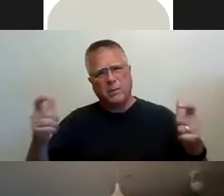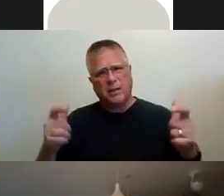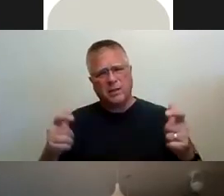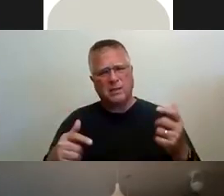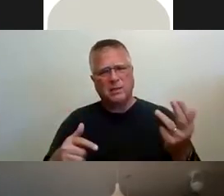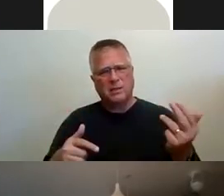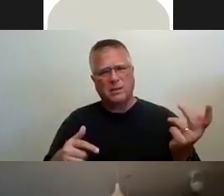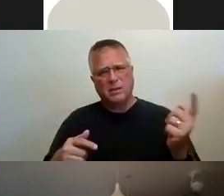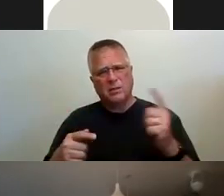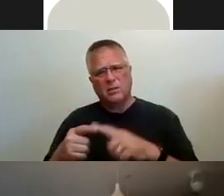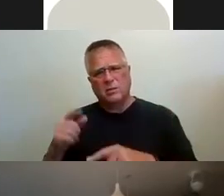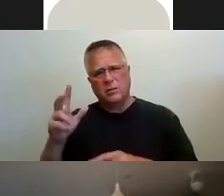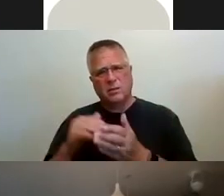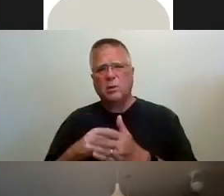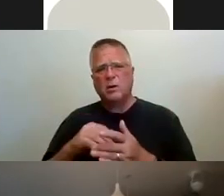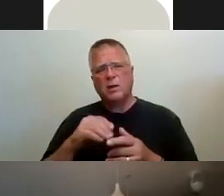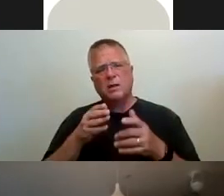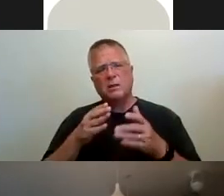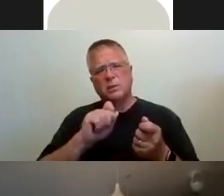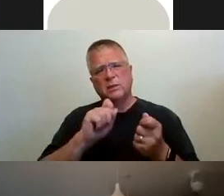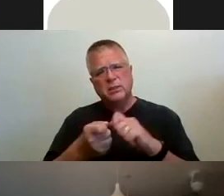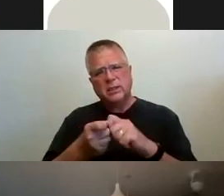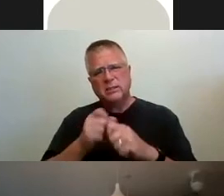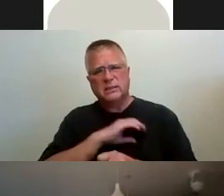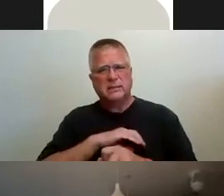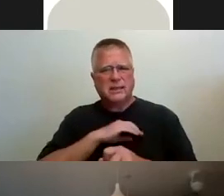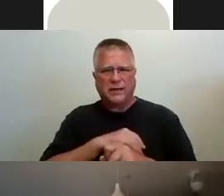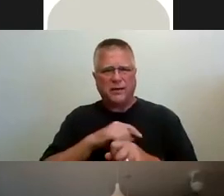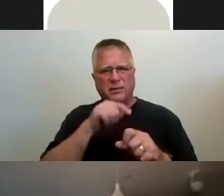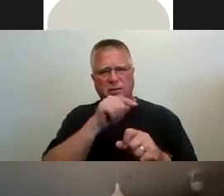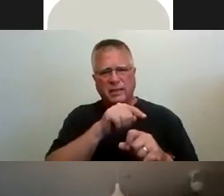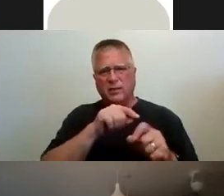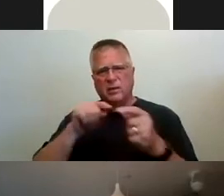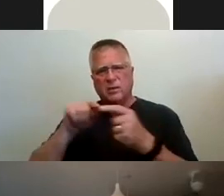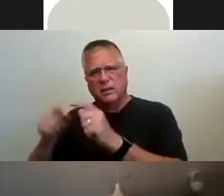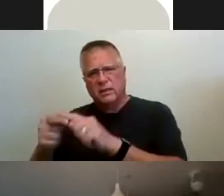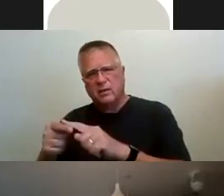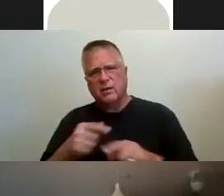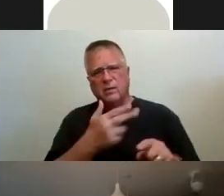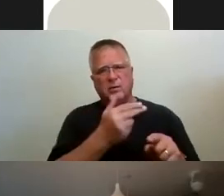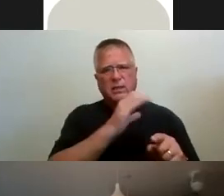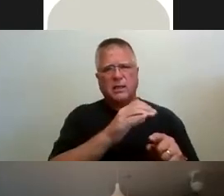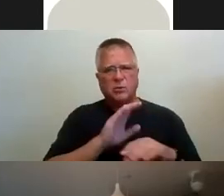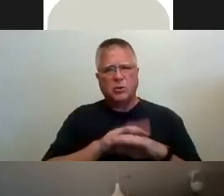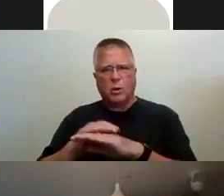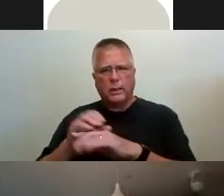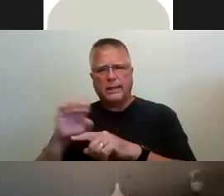the street changes character from place to place. So yeah, it's 1,300 on the eastern end of the street, and